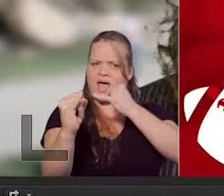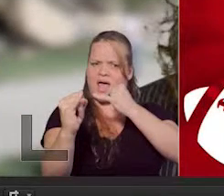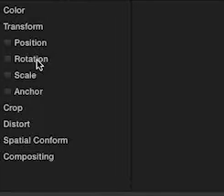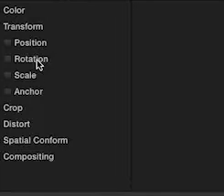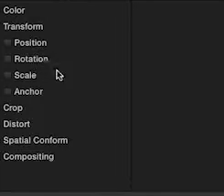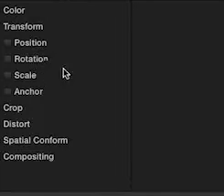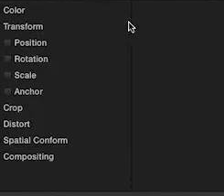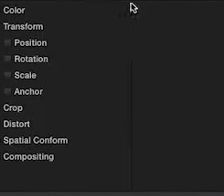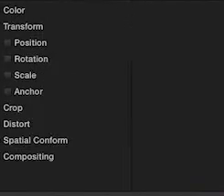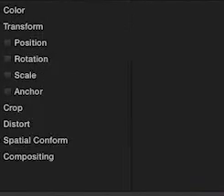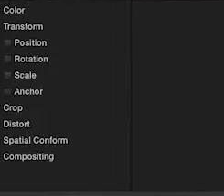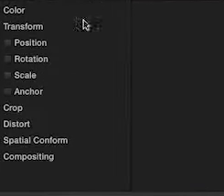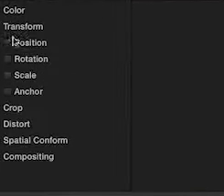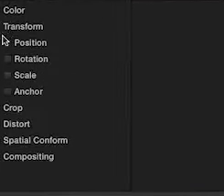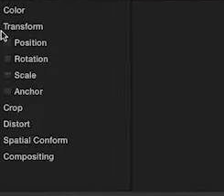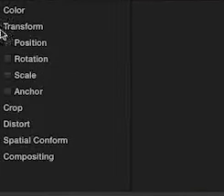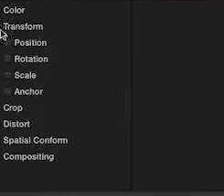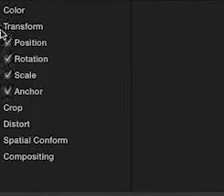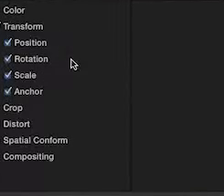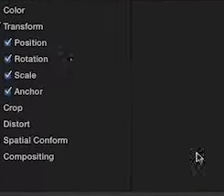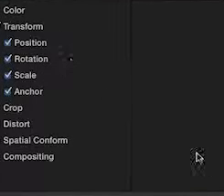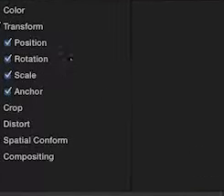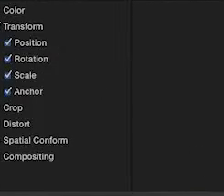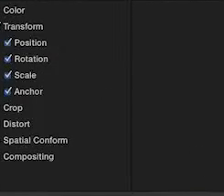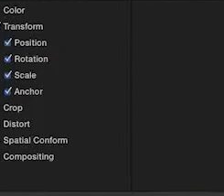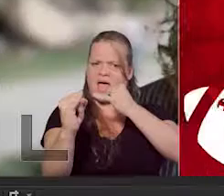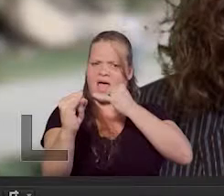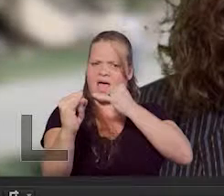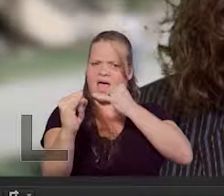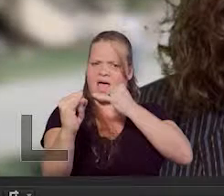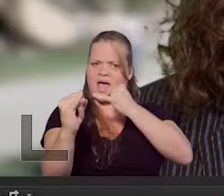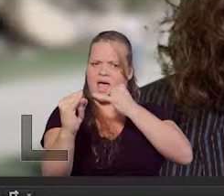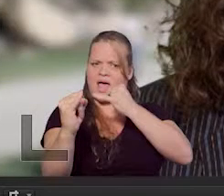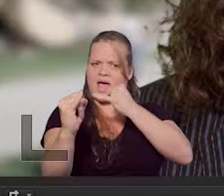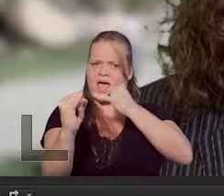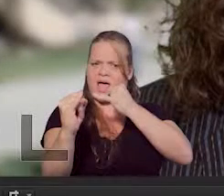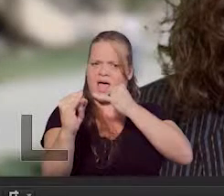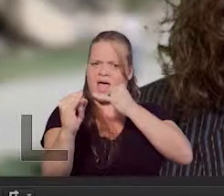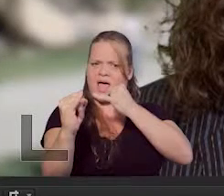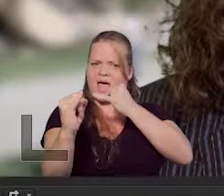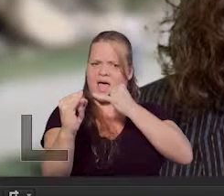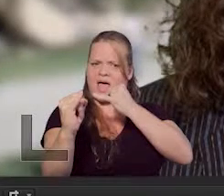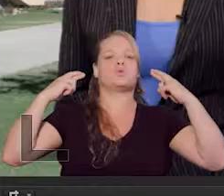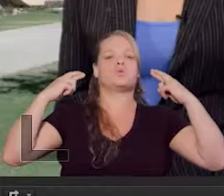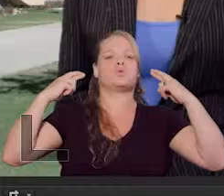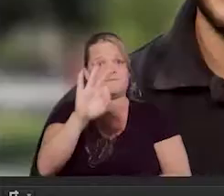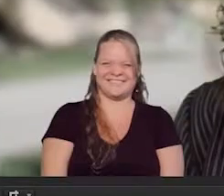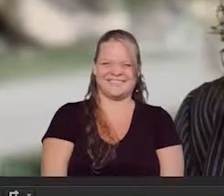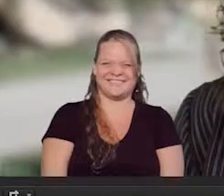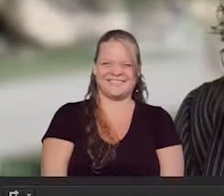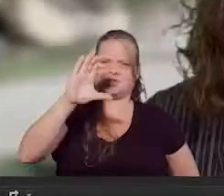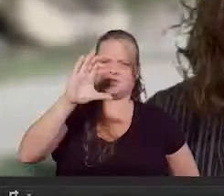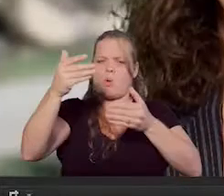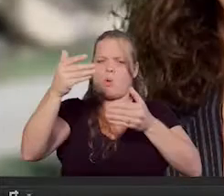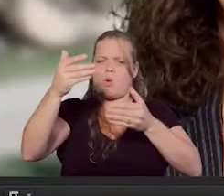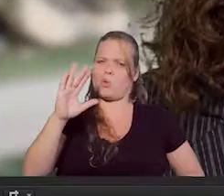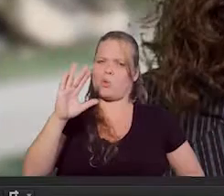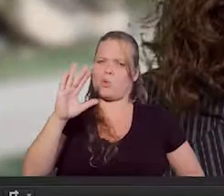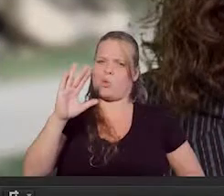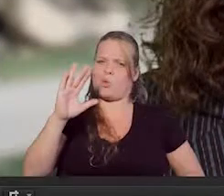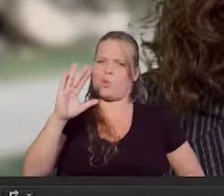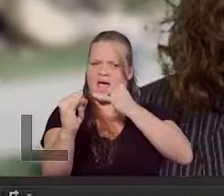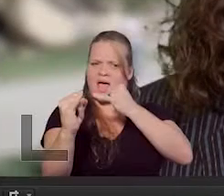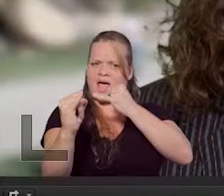attributes again onto the second sports thing. So now all the sports programs are about the same size. She needs to move a little more, so let's